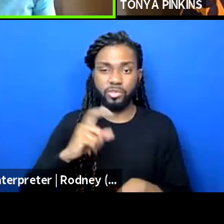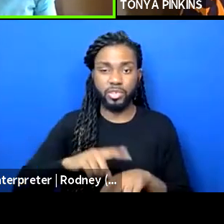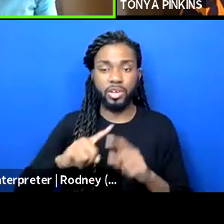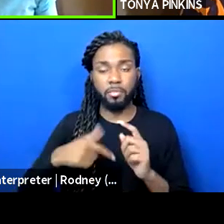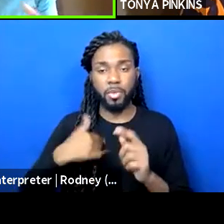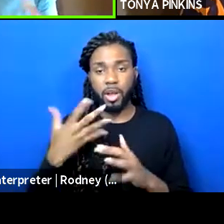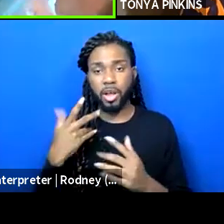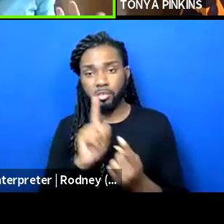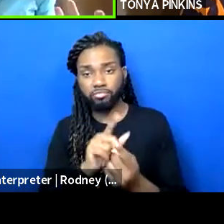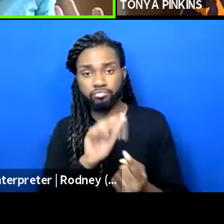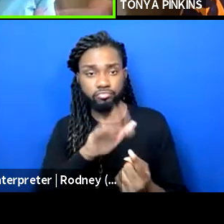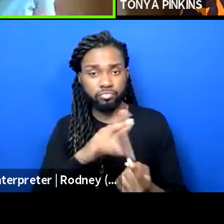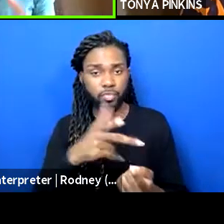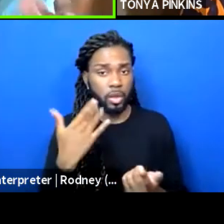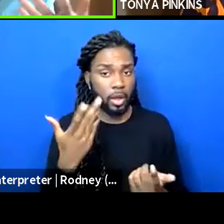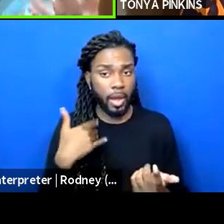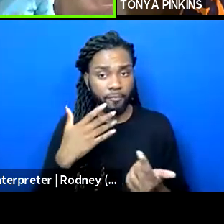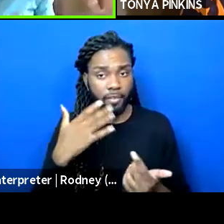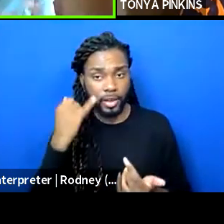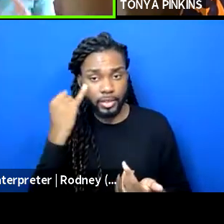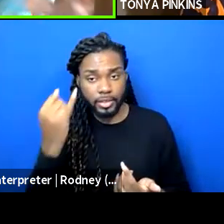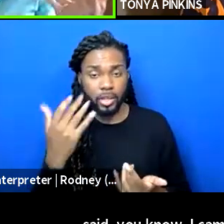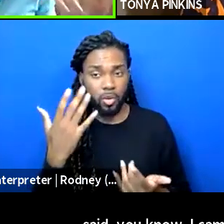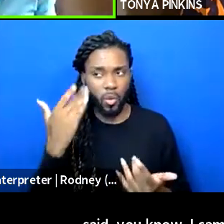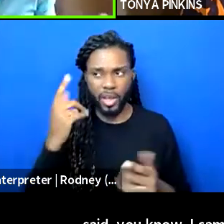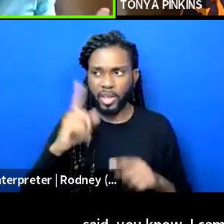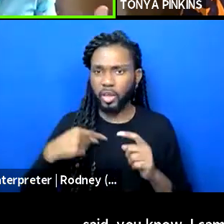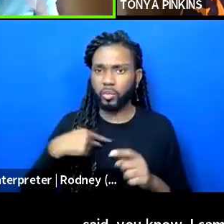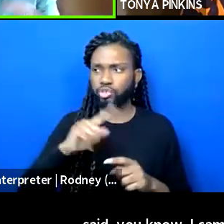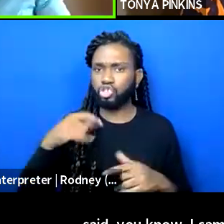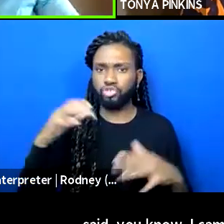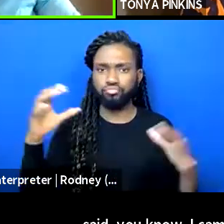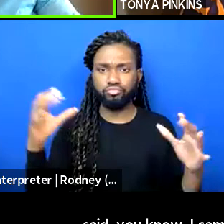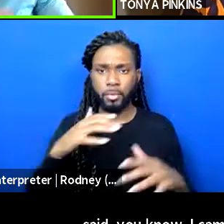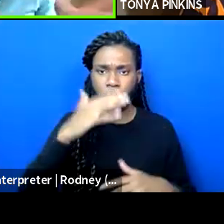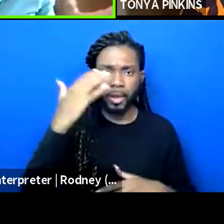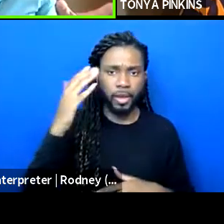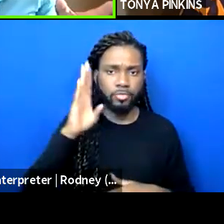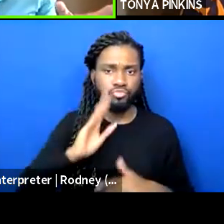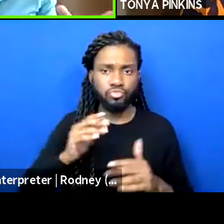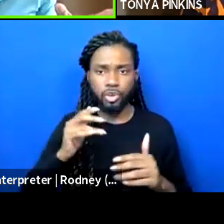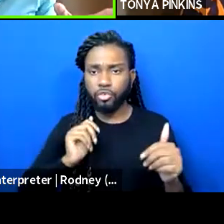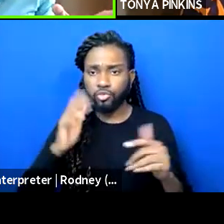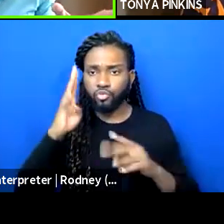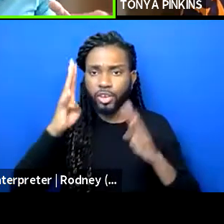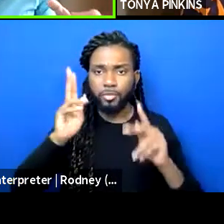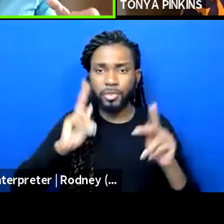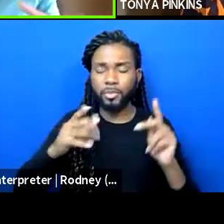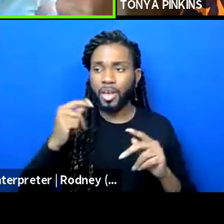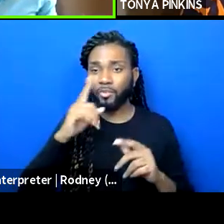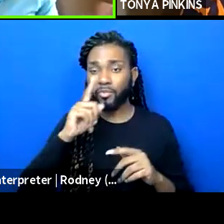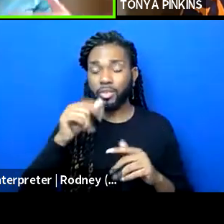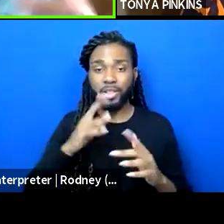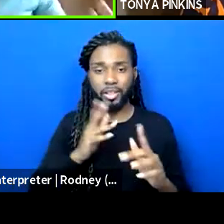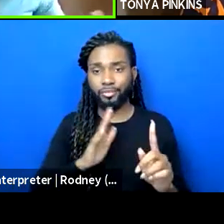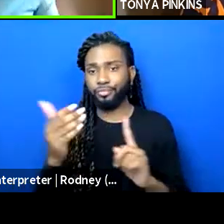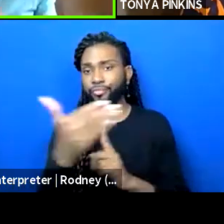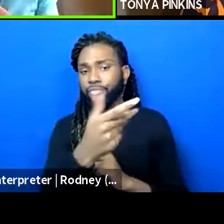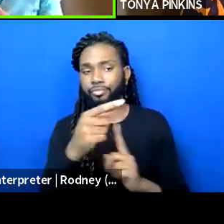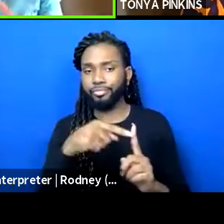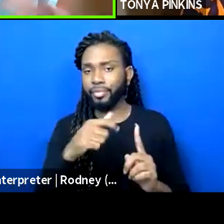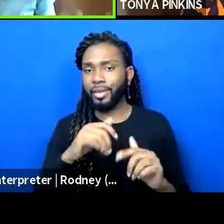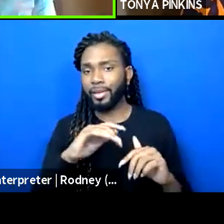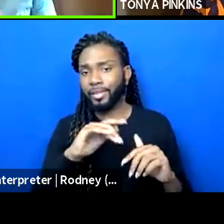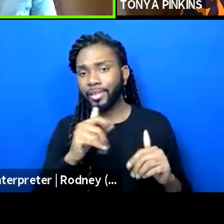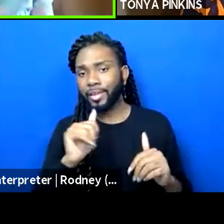idea. Why can't we just bring Black and Brown creatives together and kind of bypass the middleman of the agents and the managers